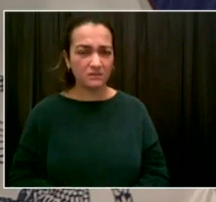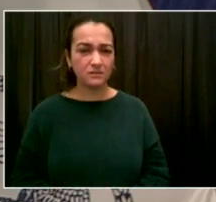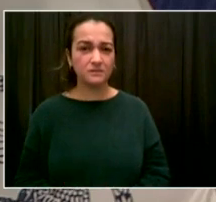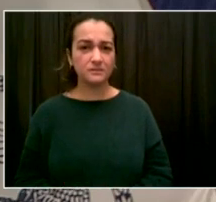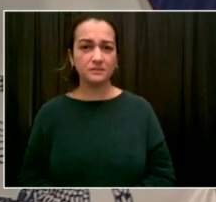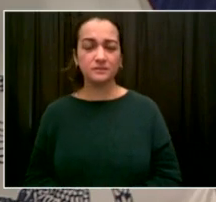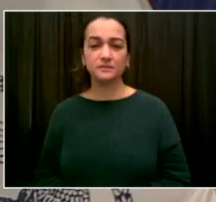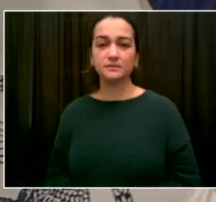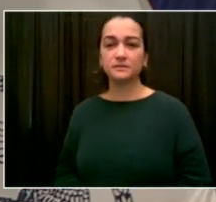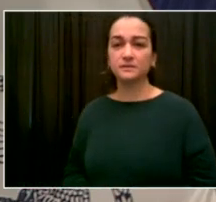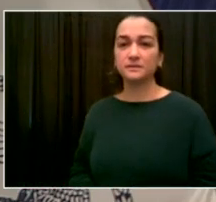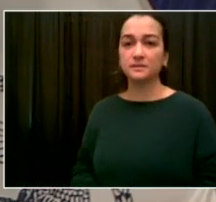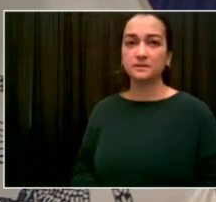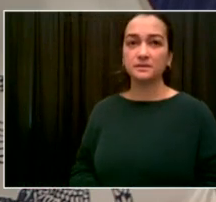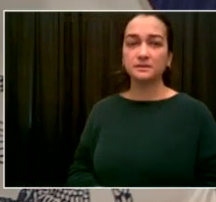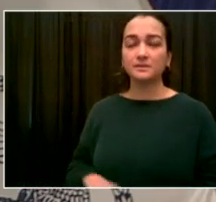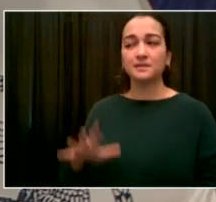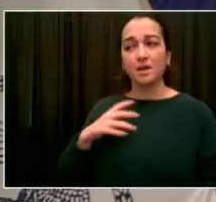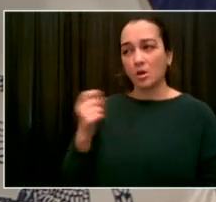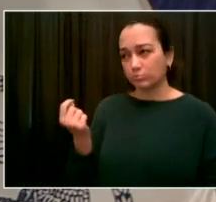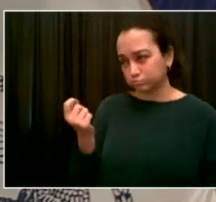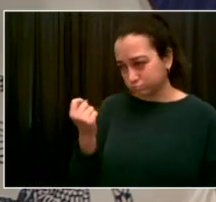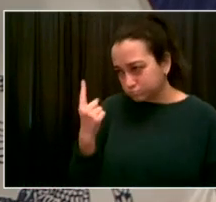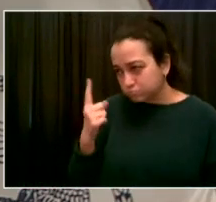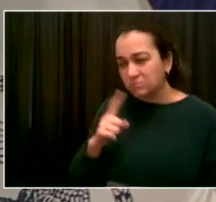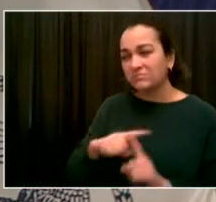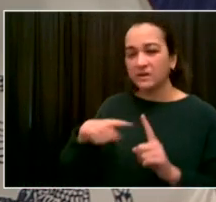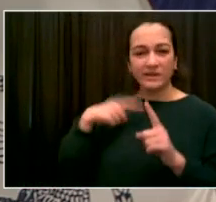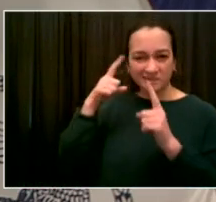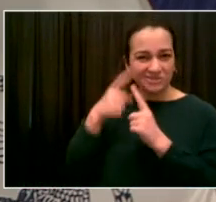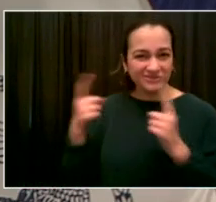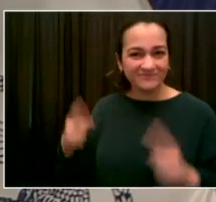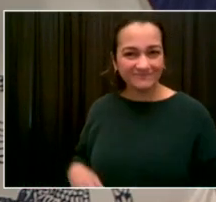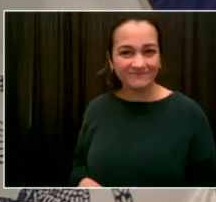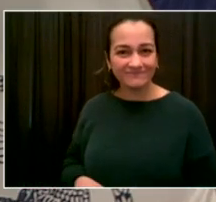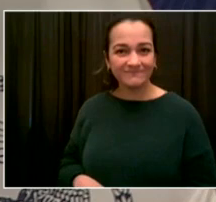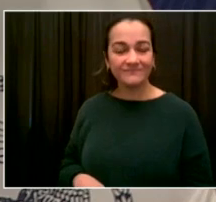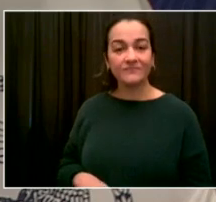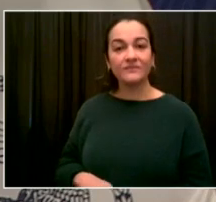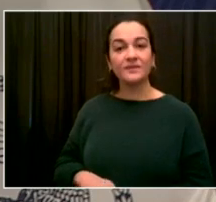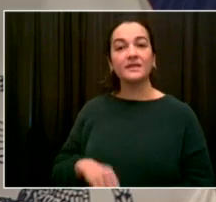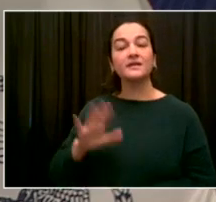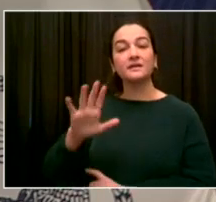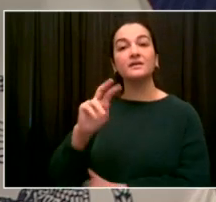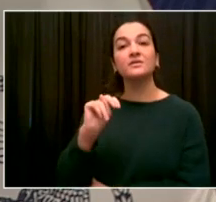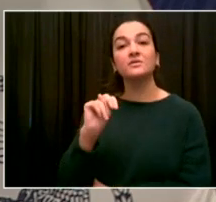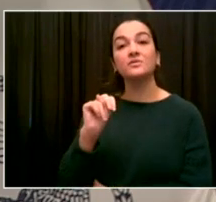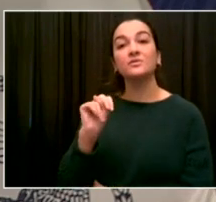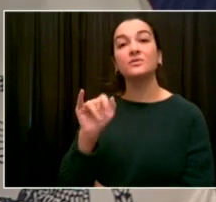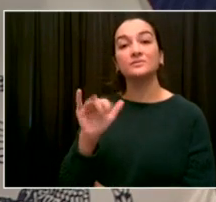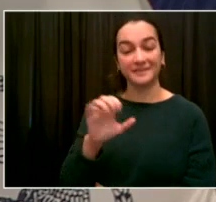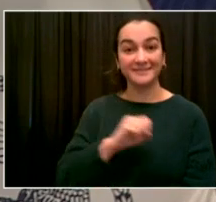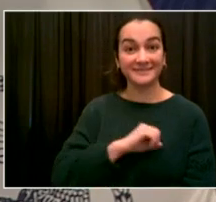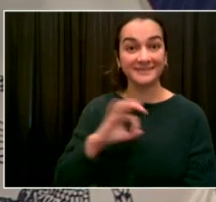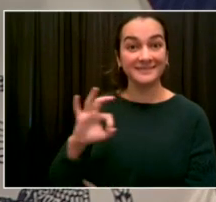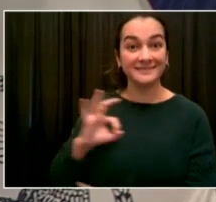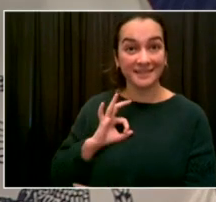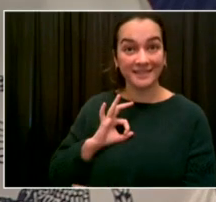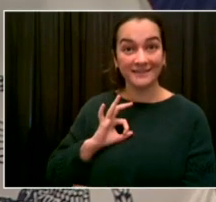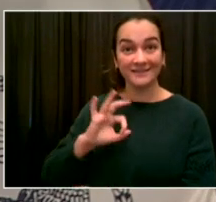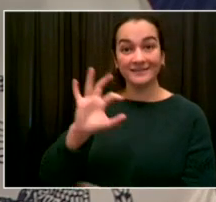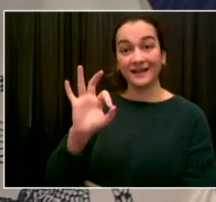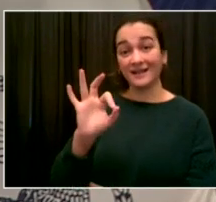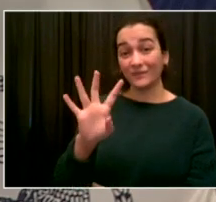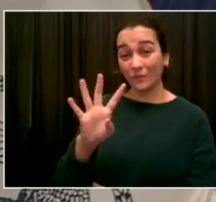got a workforce that's 94% vaccinated. That is the single most important piece of the equation. We